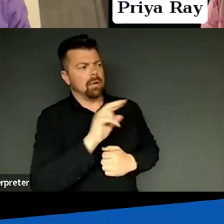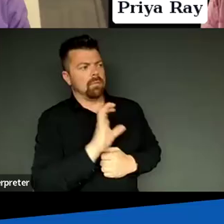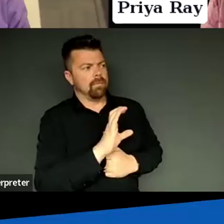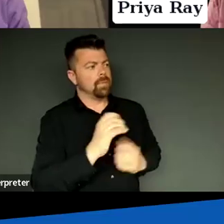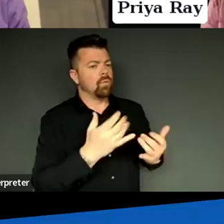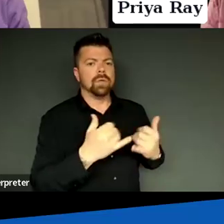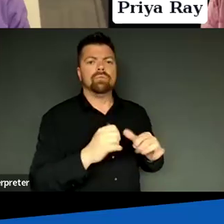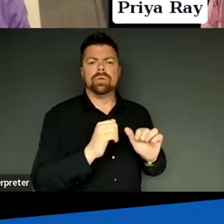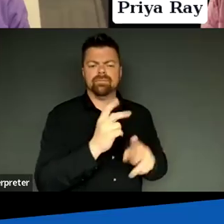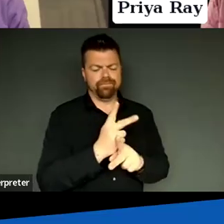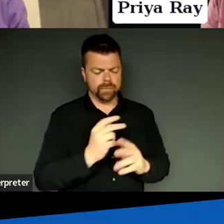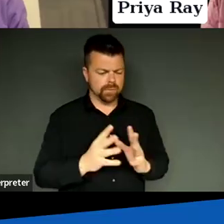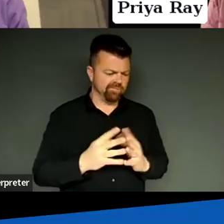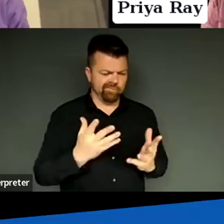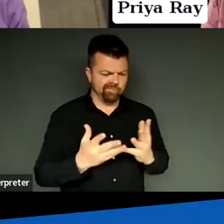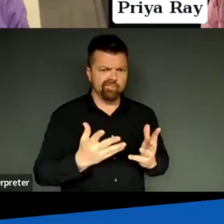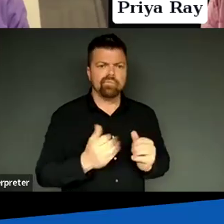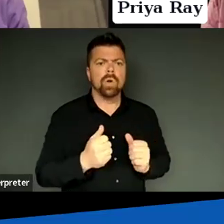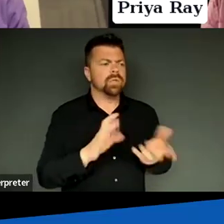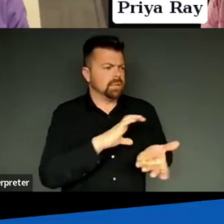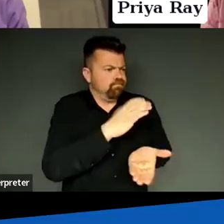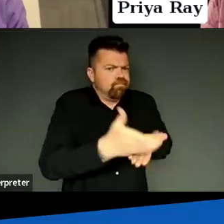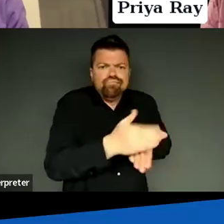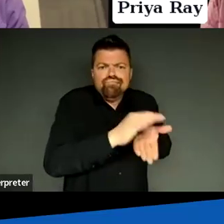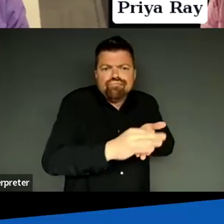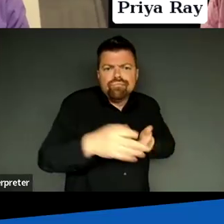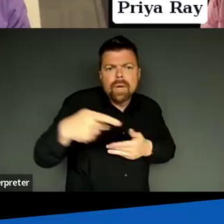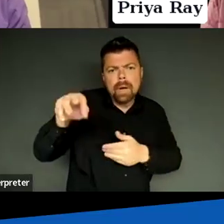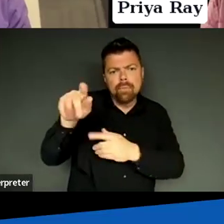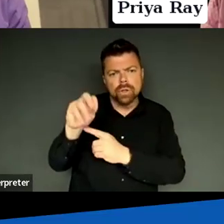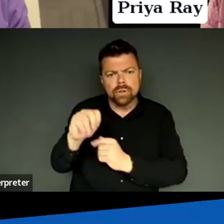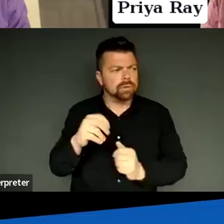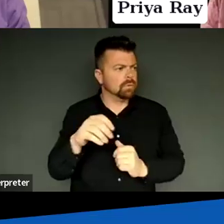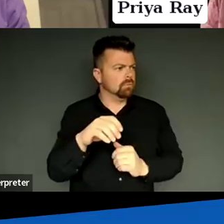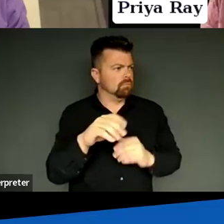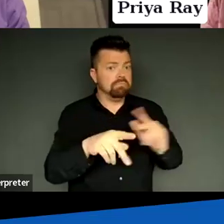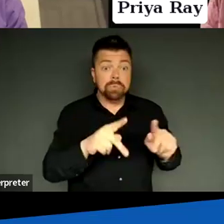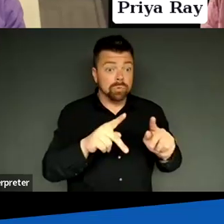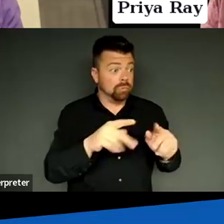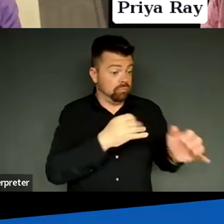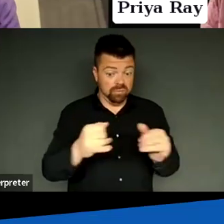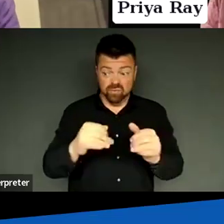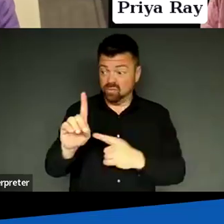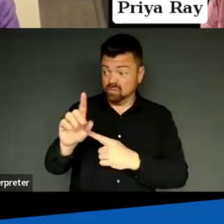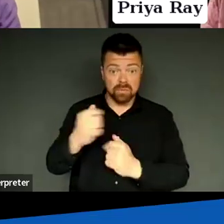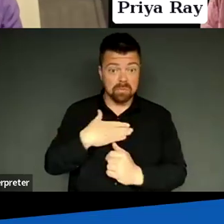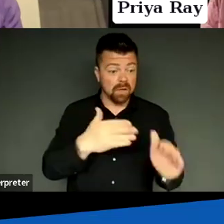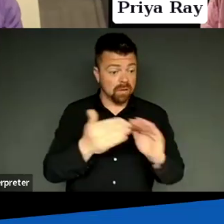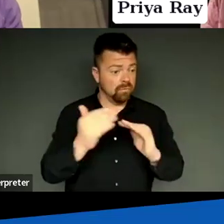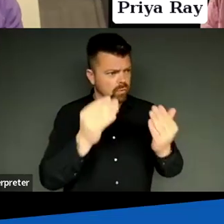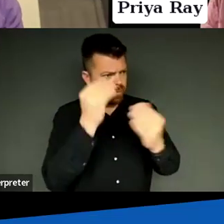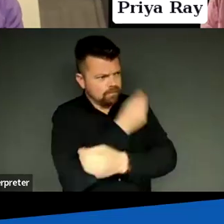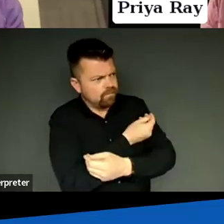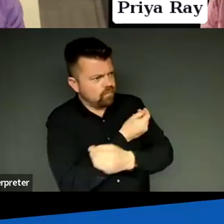find out what the population of people with disabilities in my community and reaching out to them and making